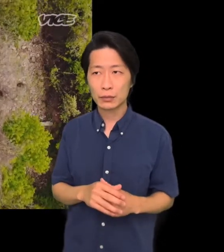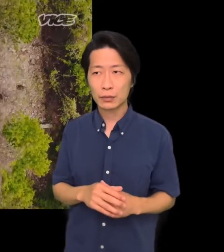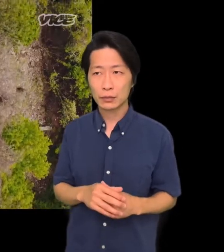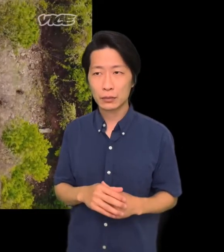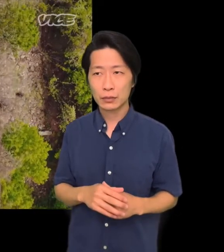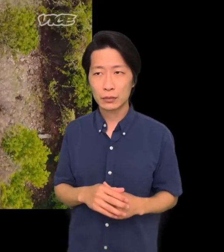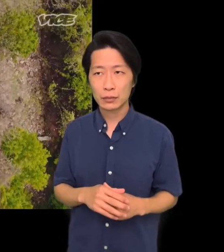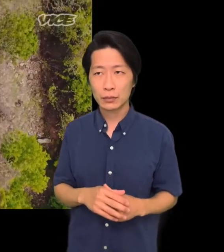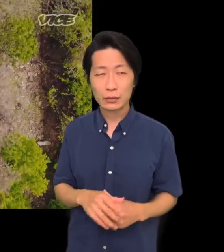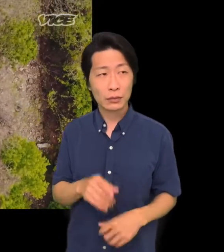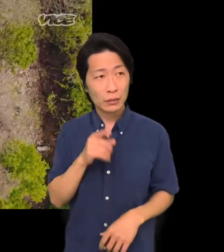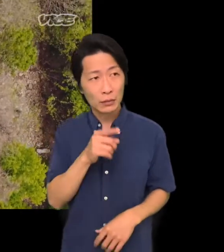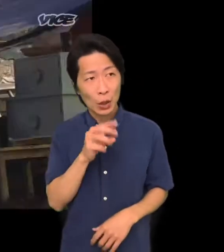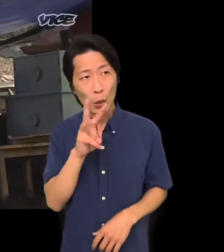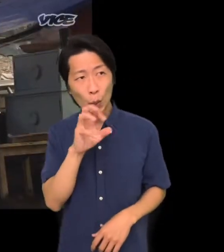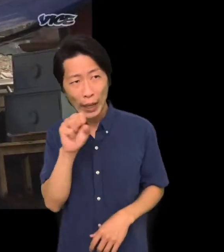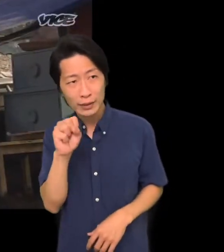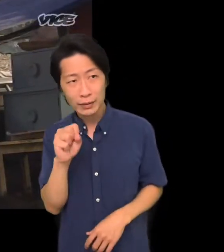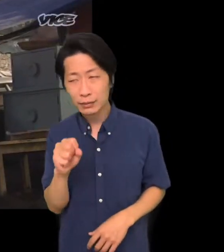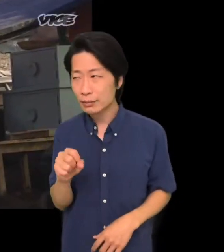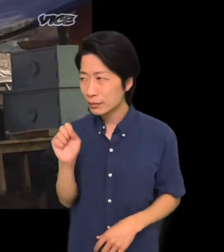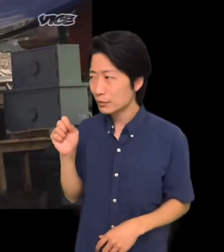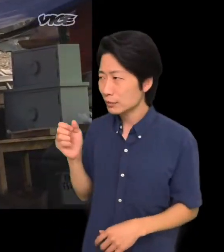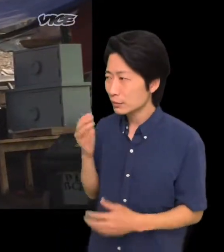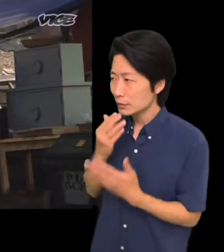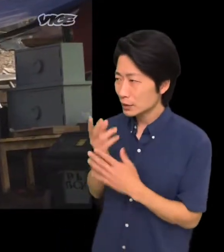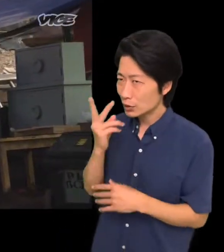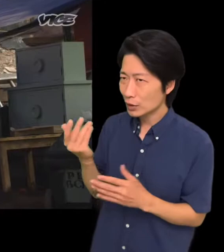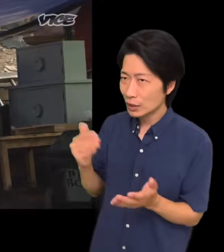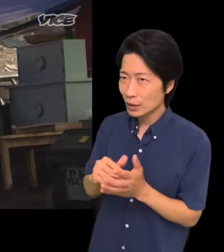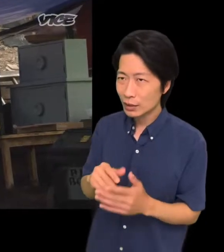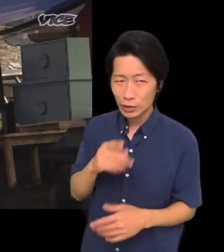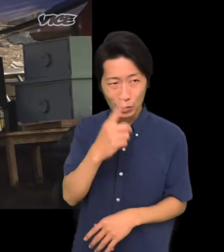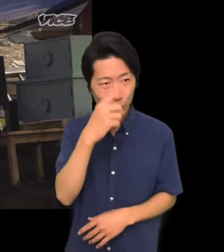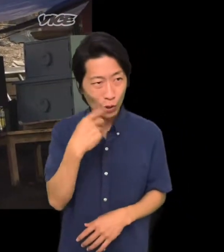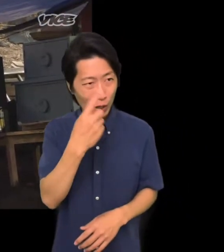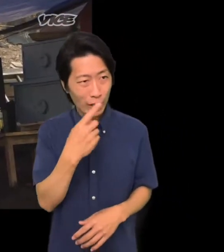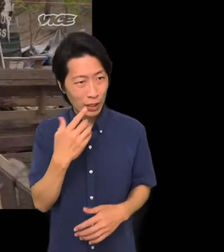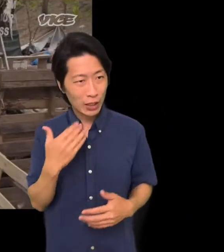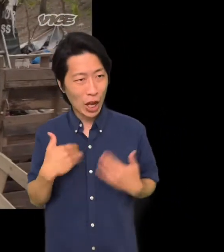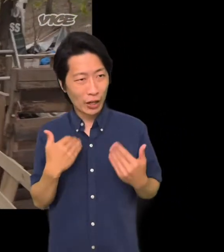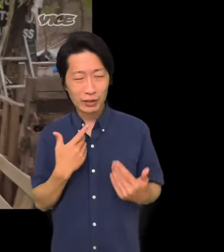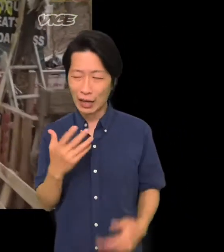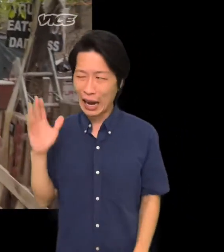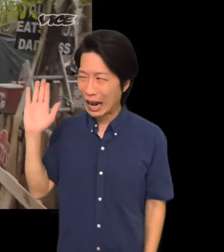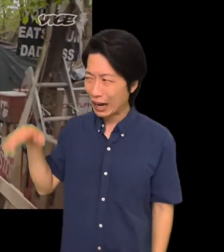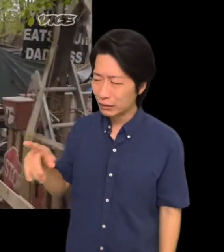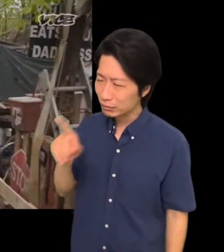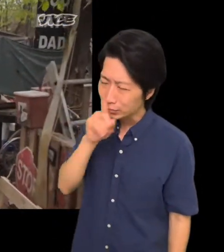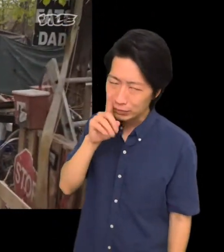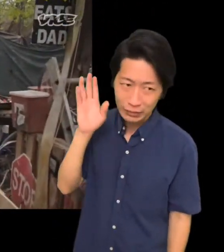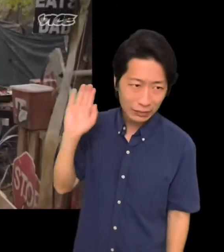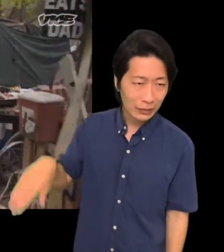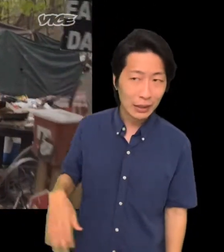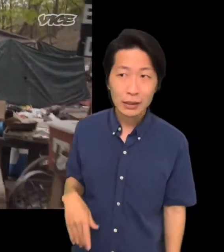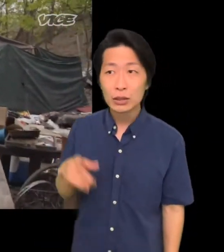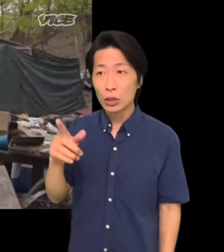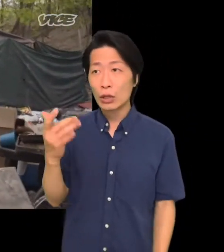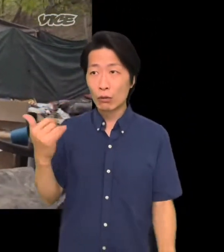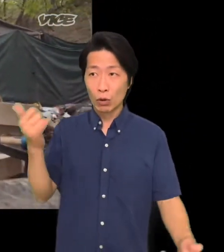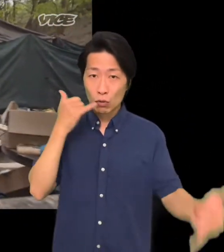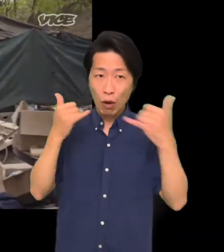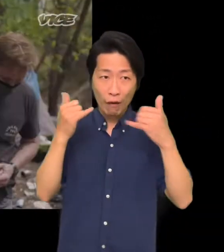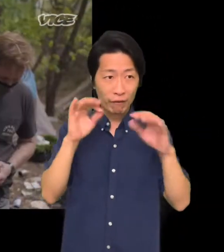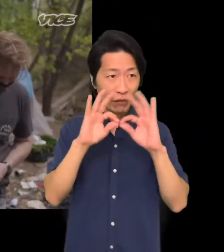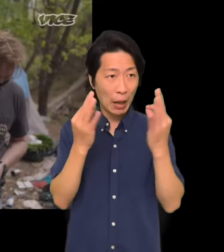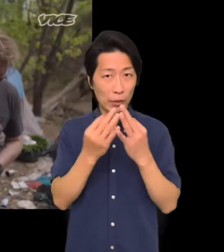You are? Wes, Yeah, we've met. It's good to see you again, man. You're looking younger. no, don't tell me that. So you're getting calls